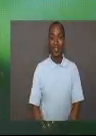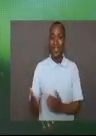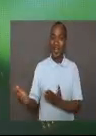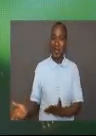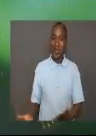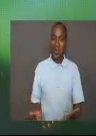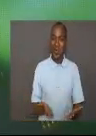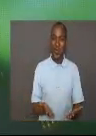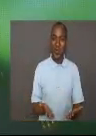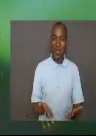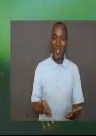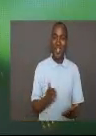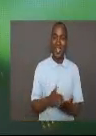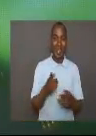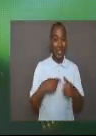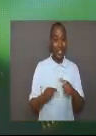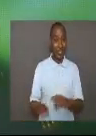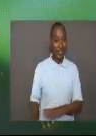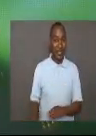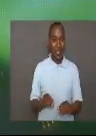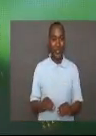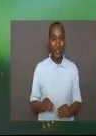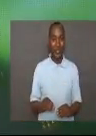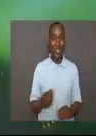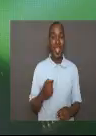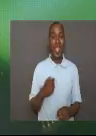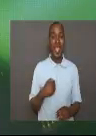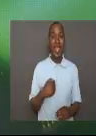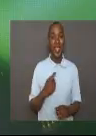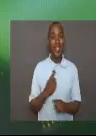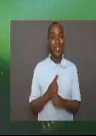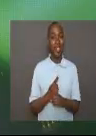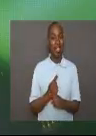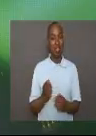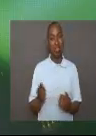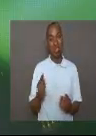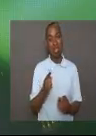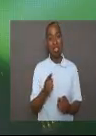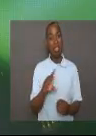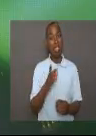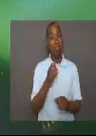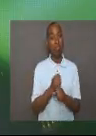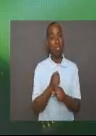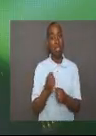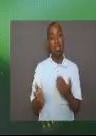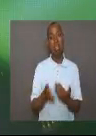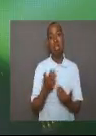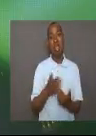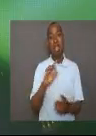Welcome back, students. I am sure this was a simple activity for you.